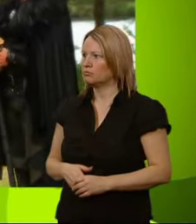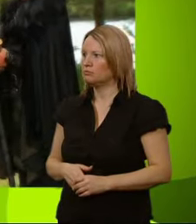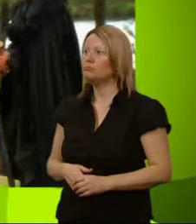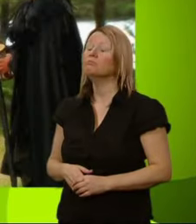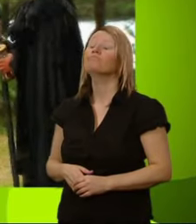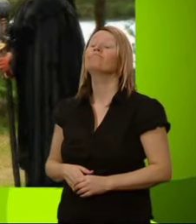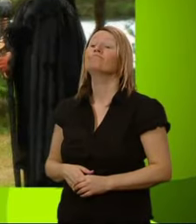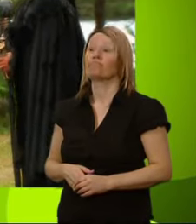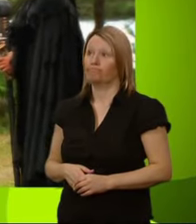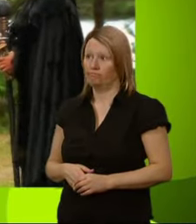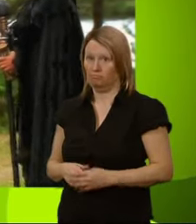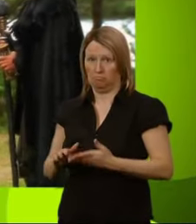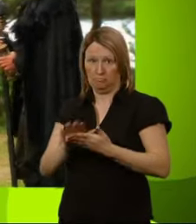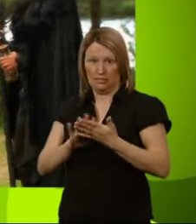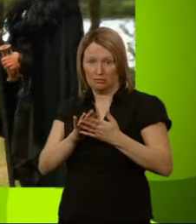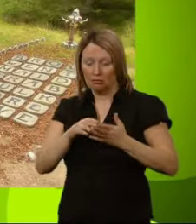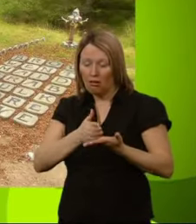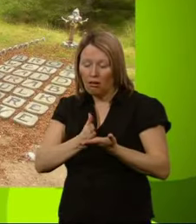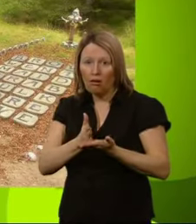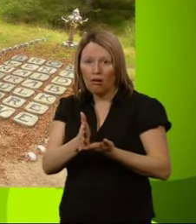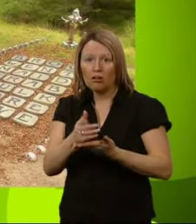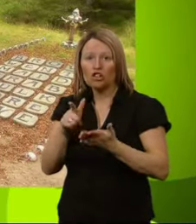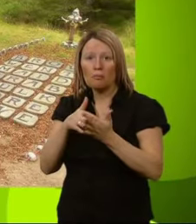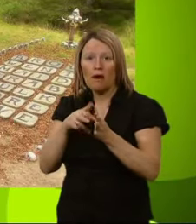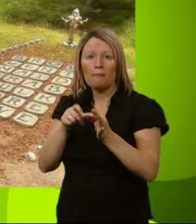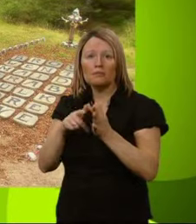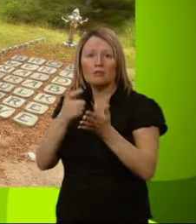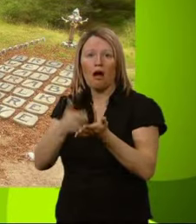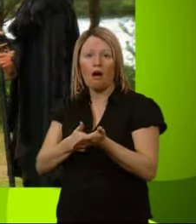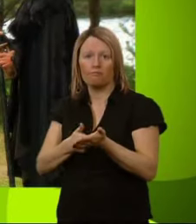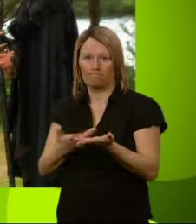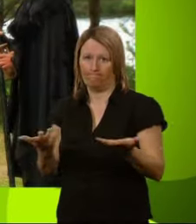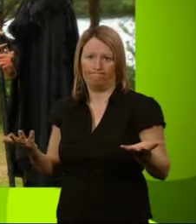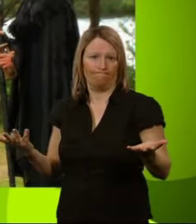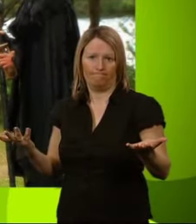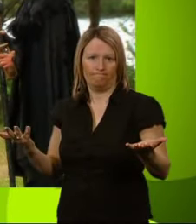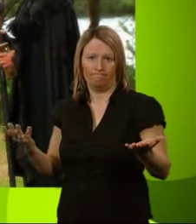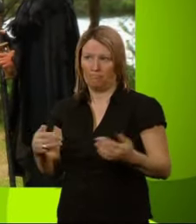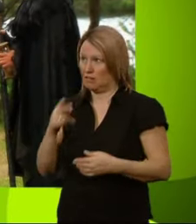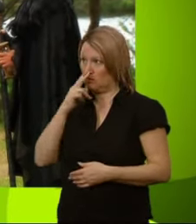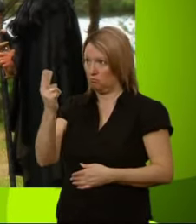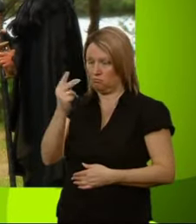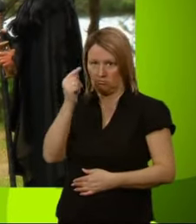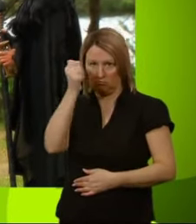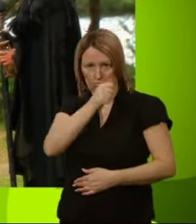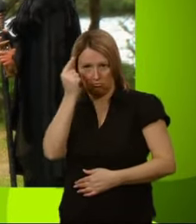Well, it appears this riddle has proved beyond Javmi and Bertar. Let us see if you have your wits about